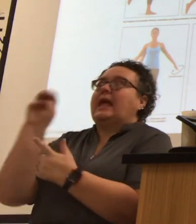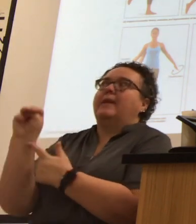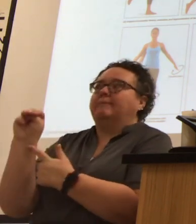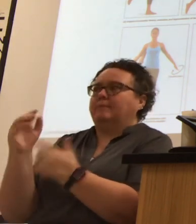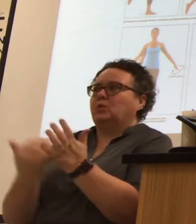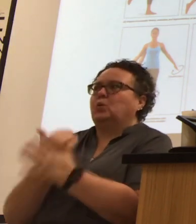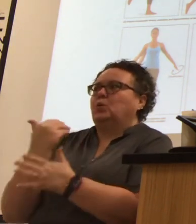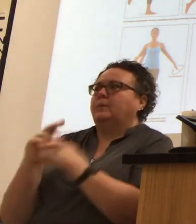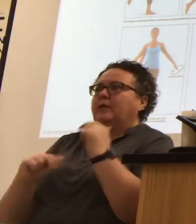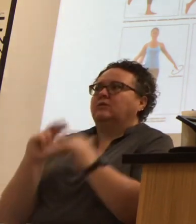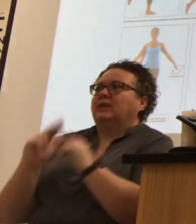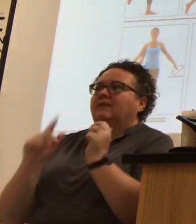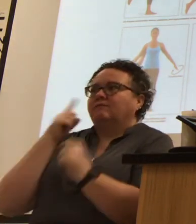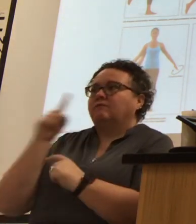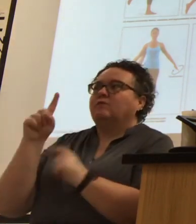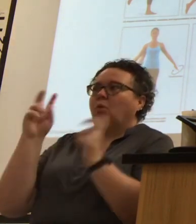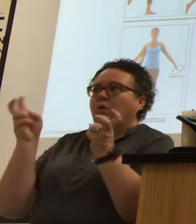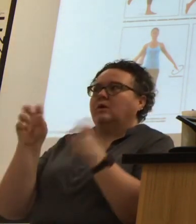Plus